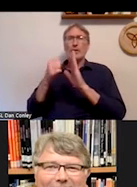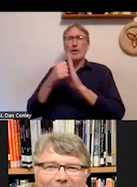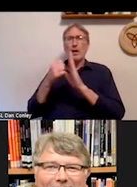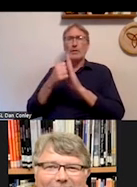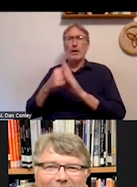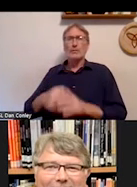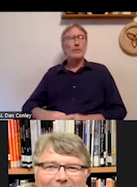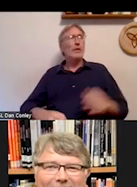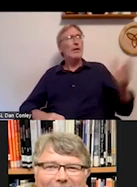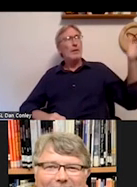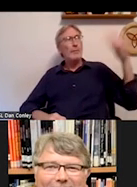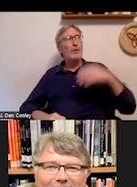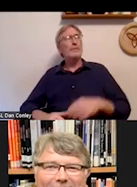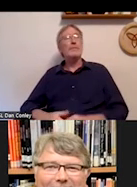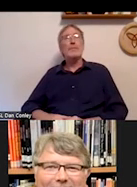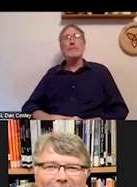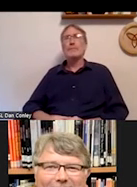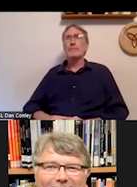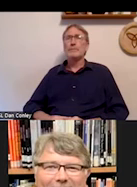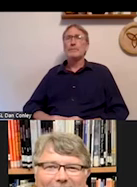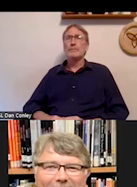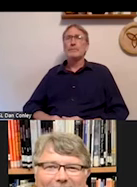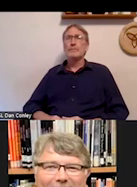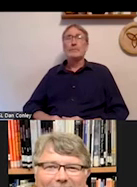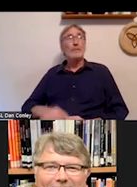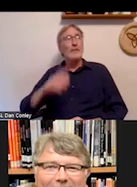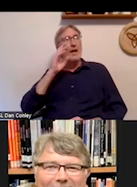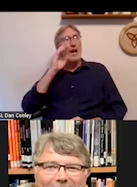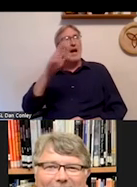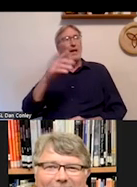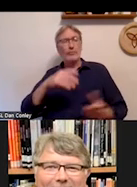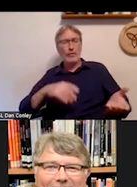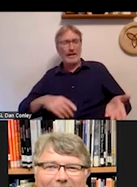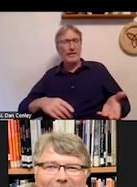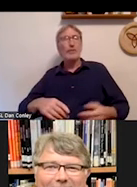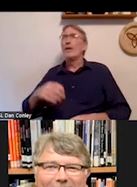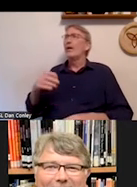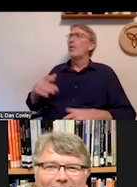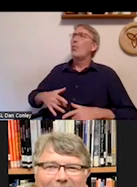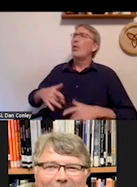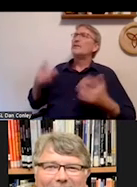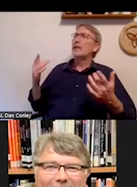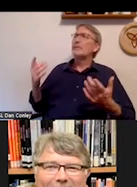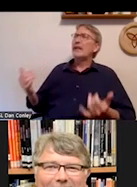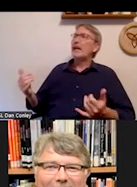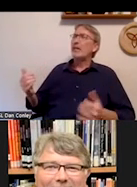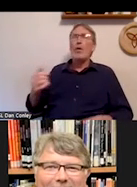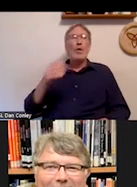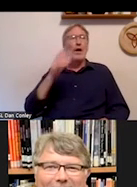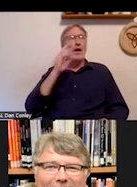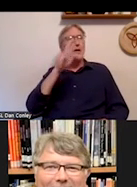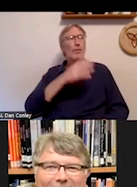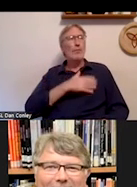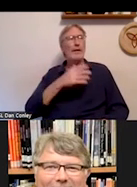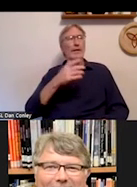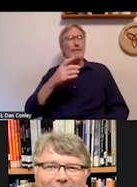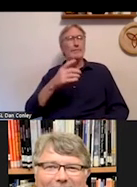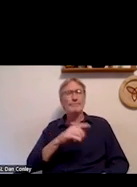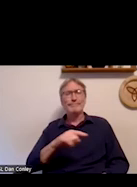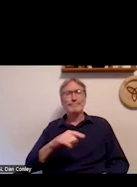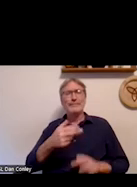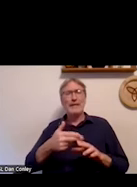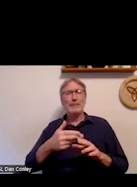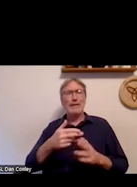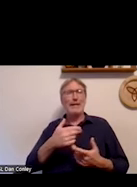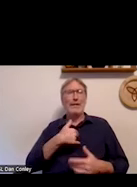Come in. Ambulance. Come in. Hi, he's Hi there. over here. What's going on today? Hi there, this is Isaiah, and he's having a difficult